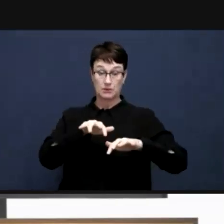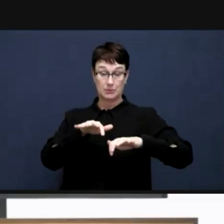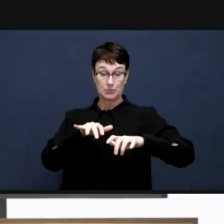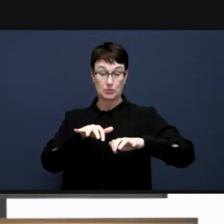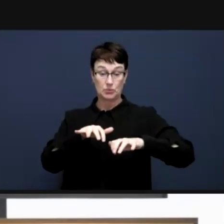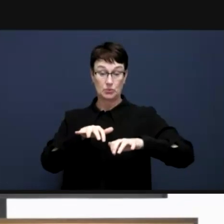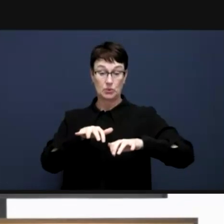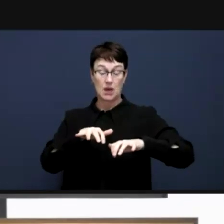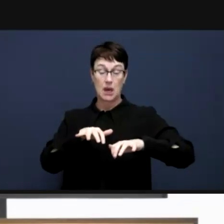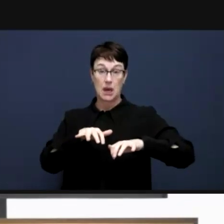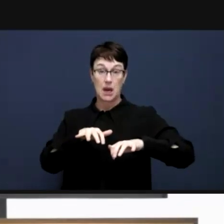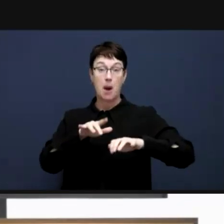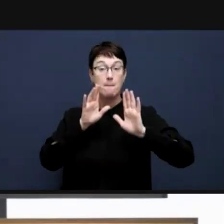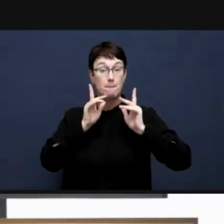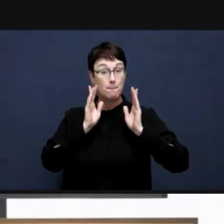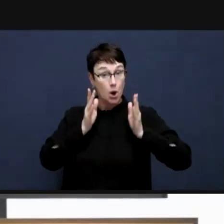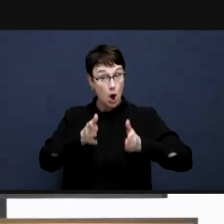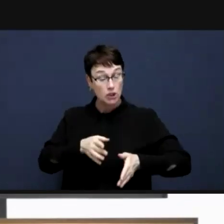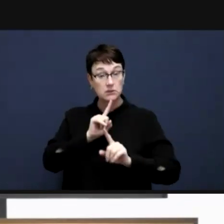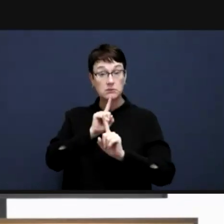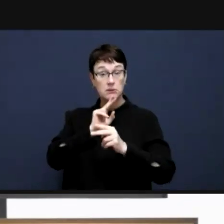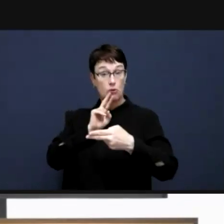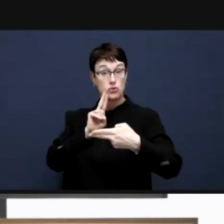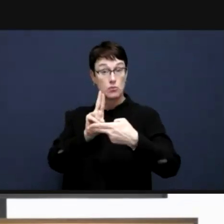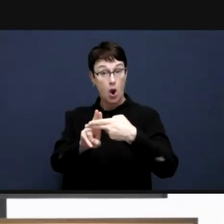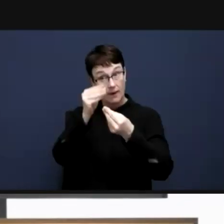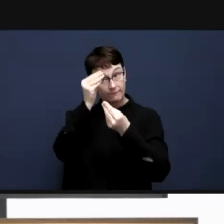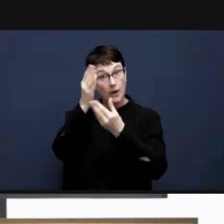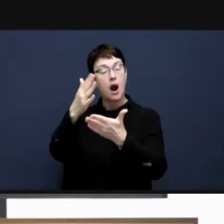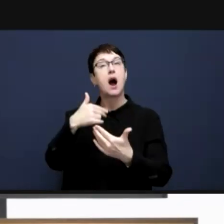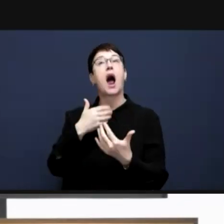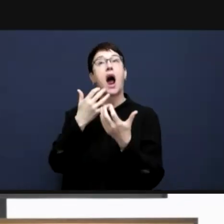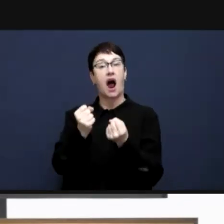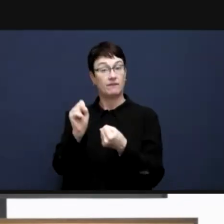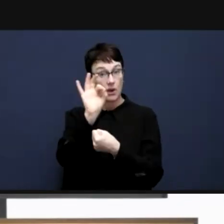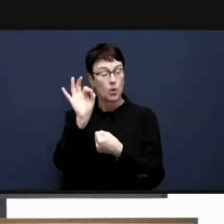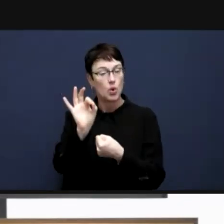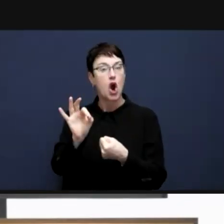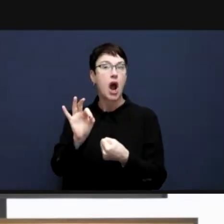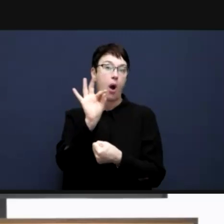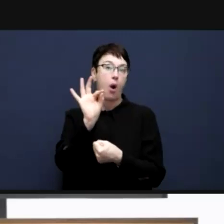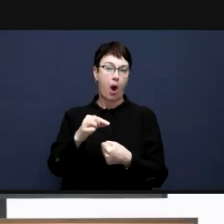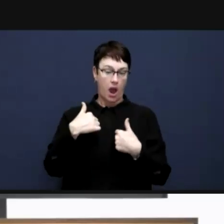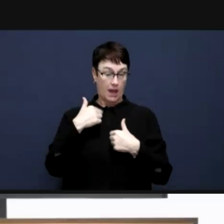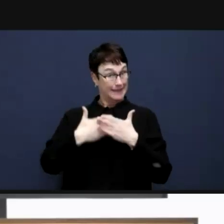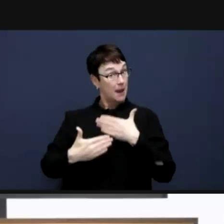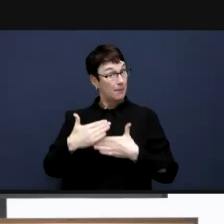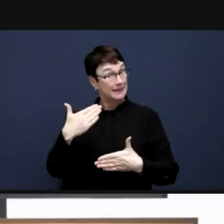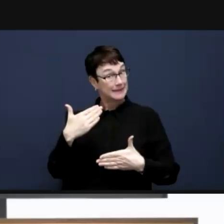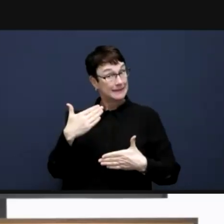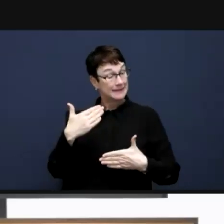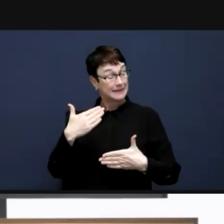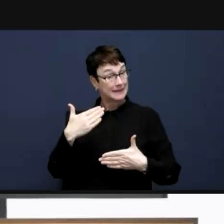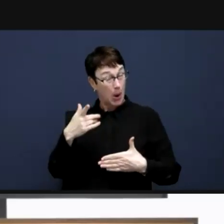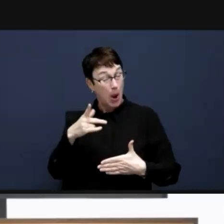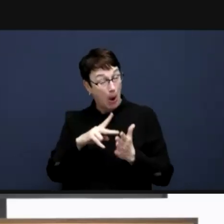they had a disability on the onboarding? Well, that was it was just one example of, I